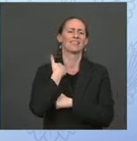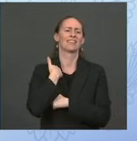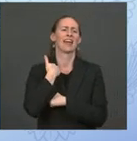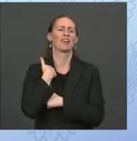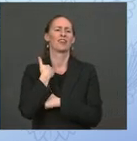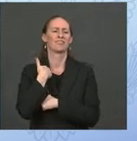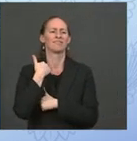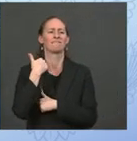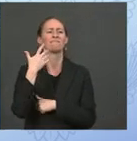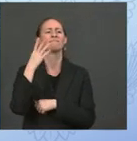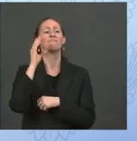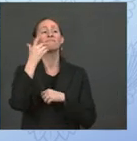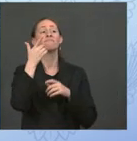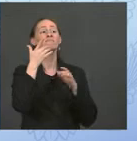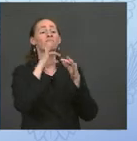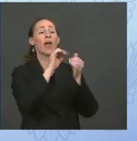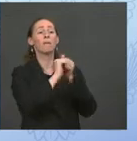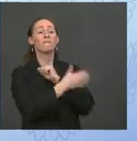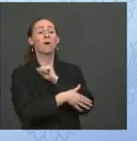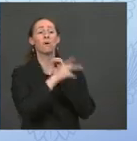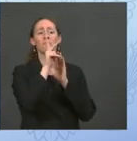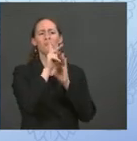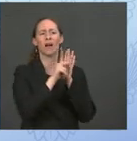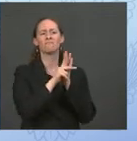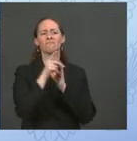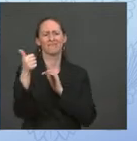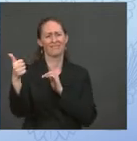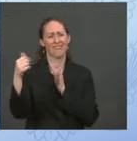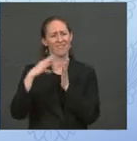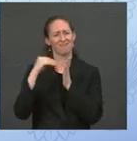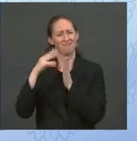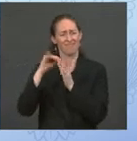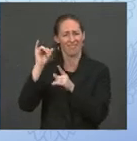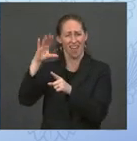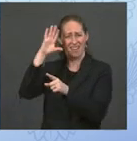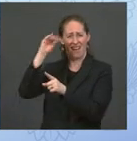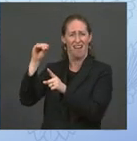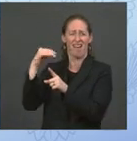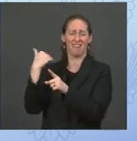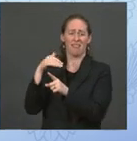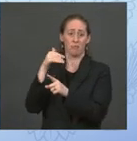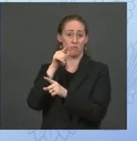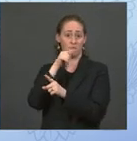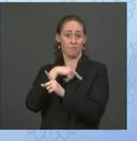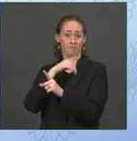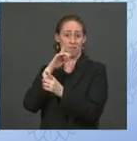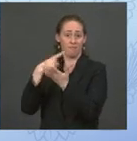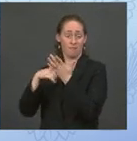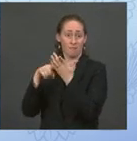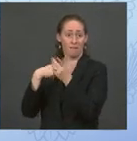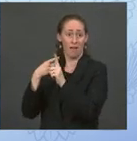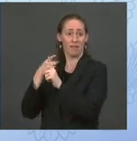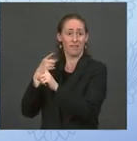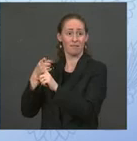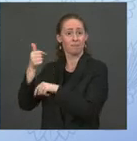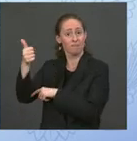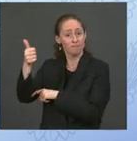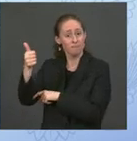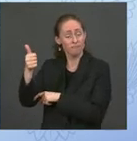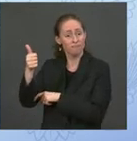and statecraft. This is a guy, and we talk about it, who had teachers who looked at